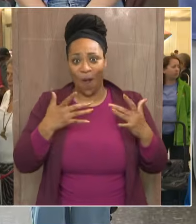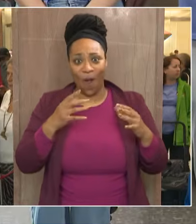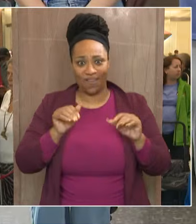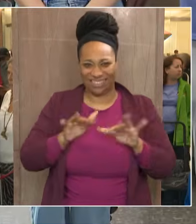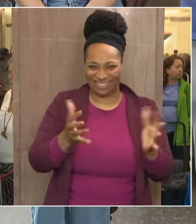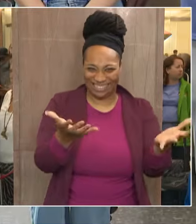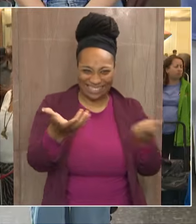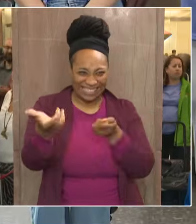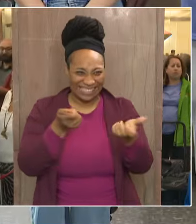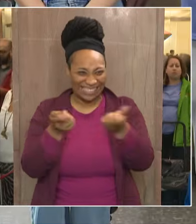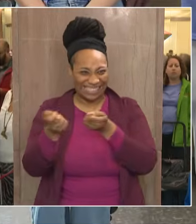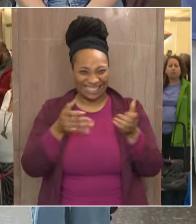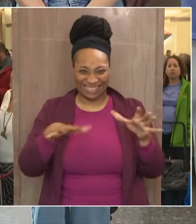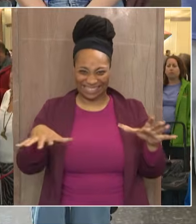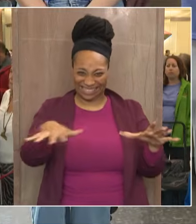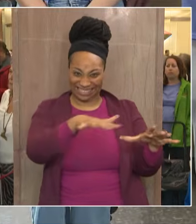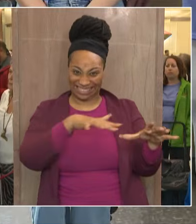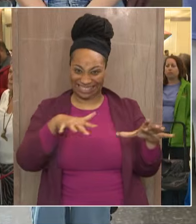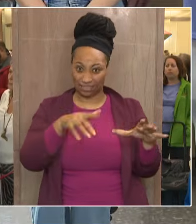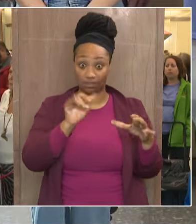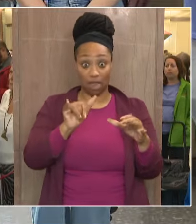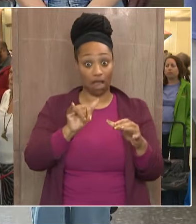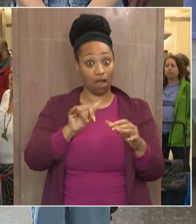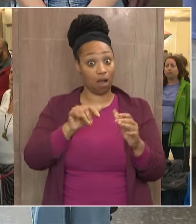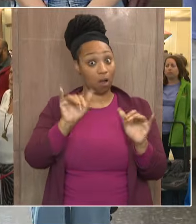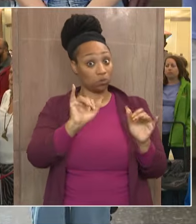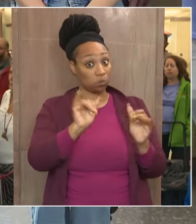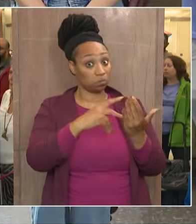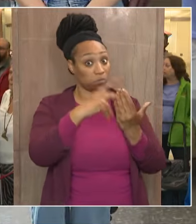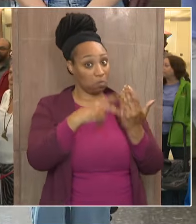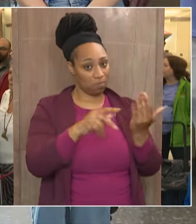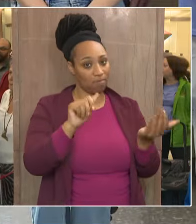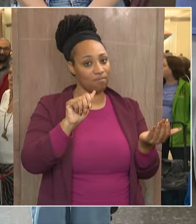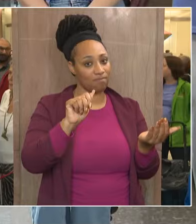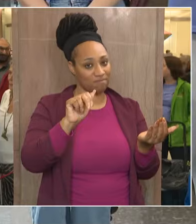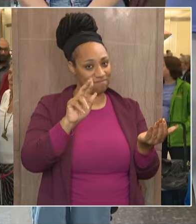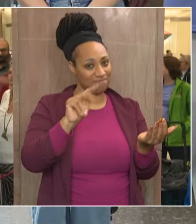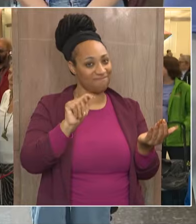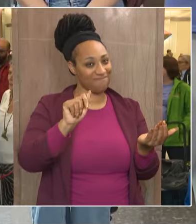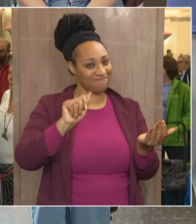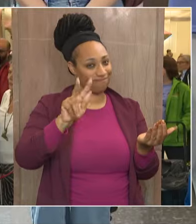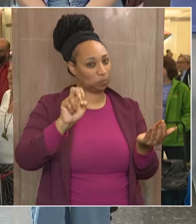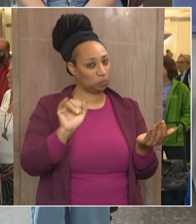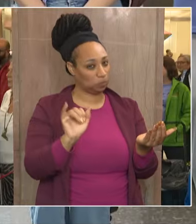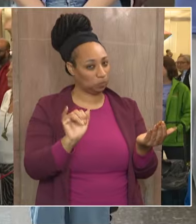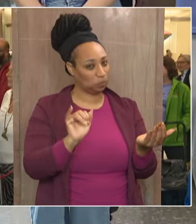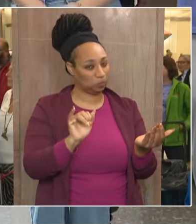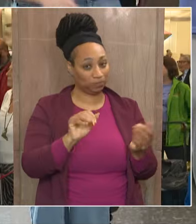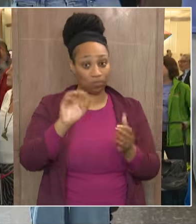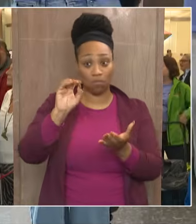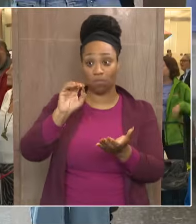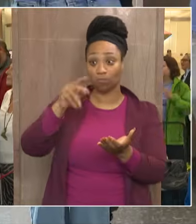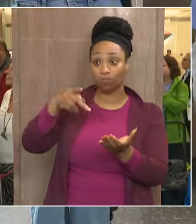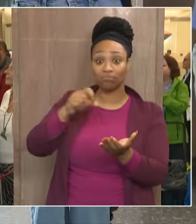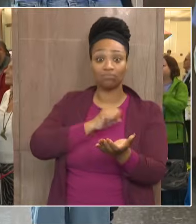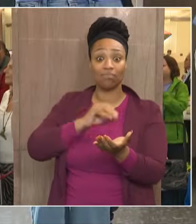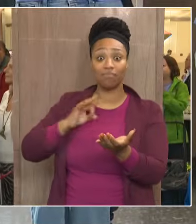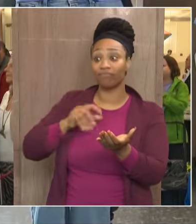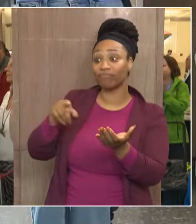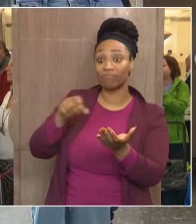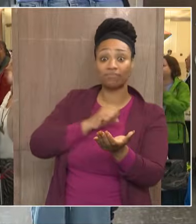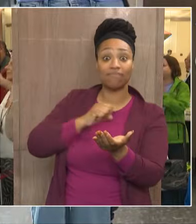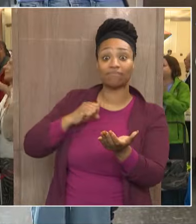a reality. I want to thank OP staff. OP staff who are here, wave your hands. Let's give them a round of applause for their